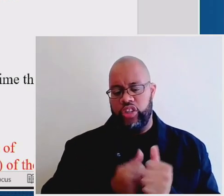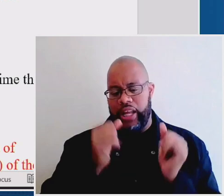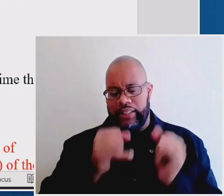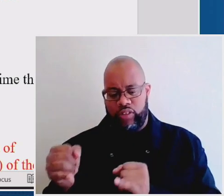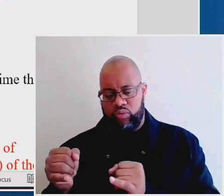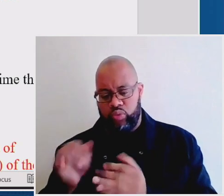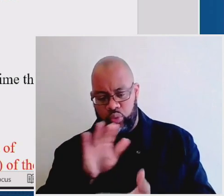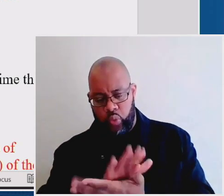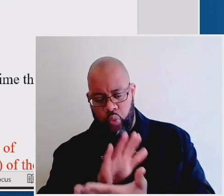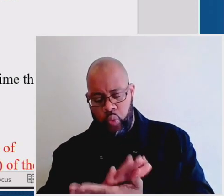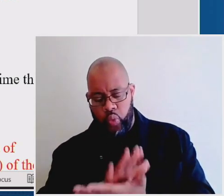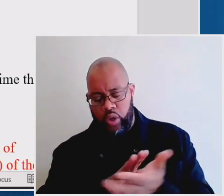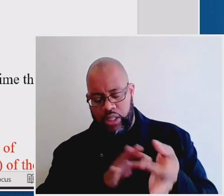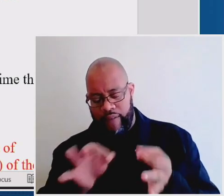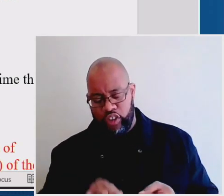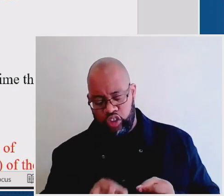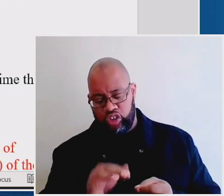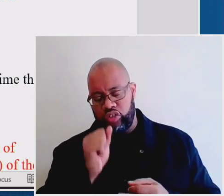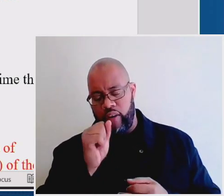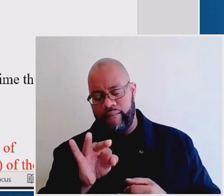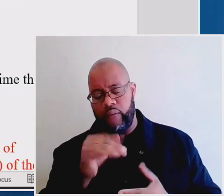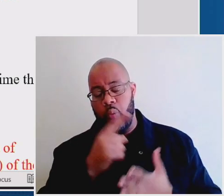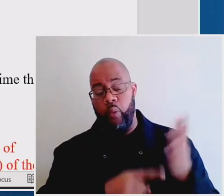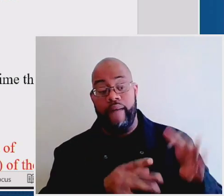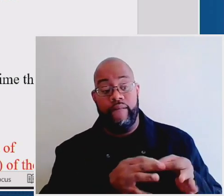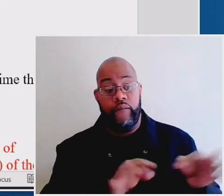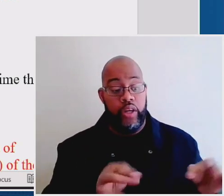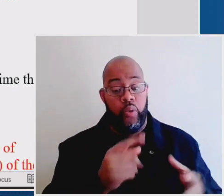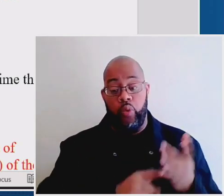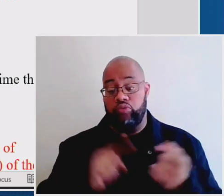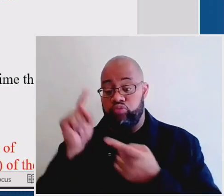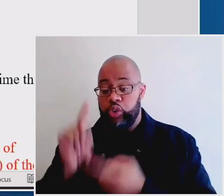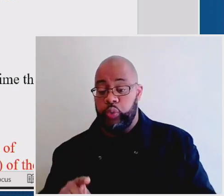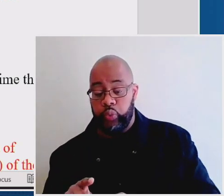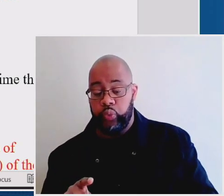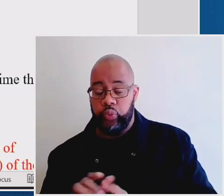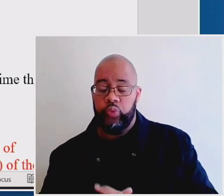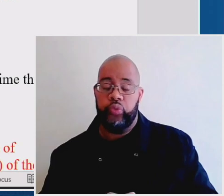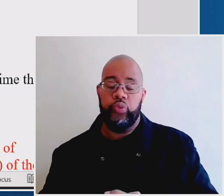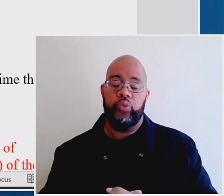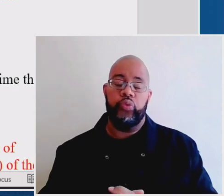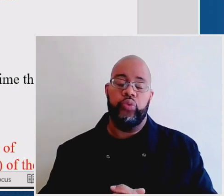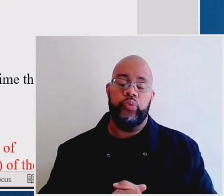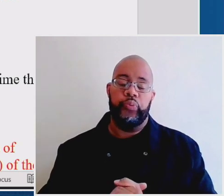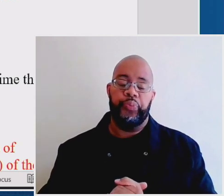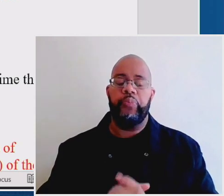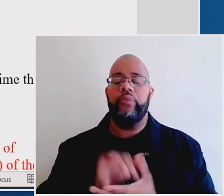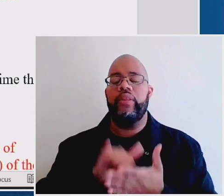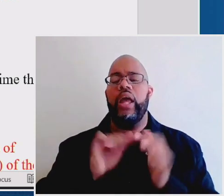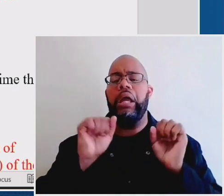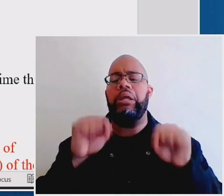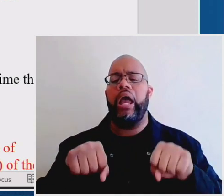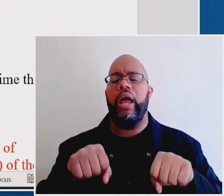school's definitions of what is free, what is reduced, that can be